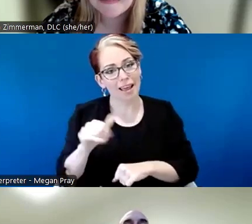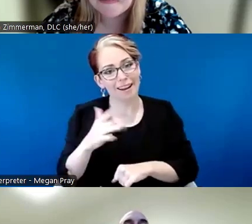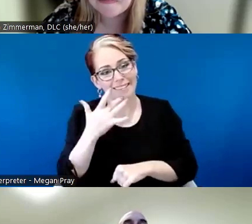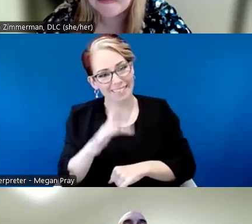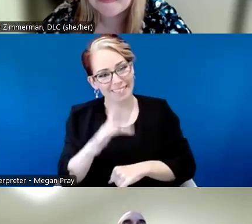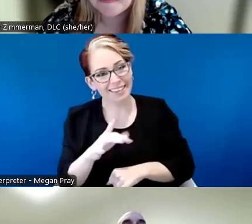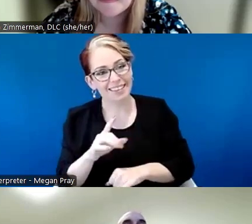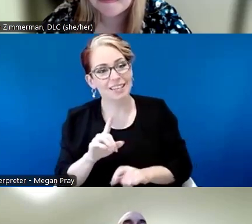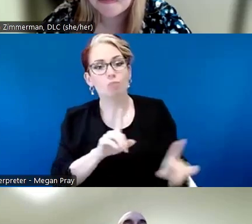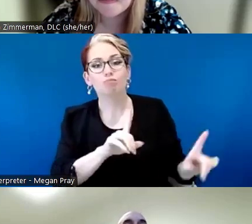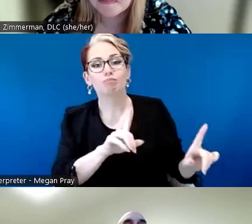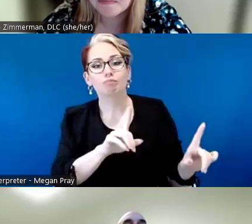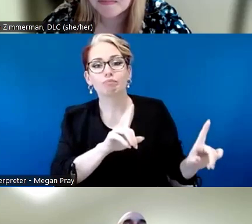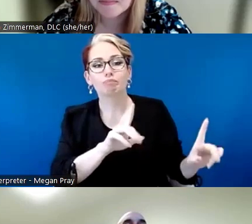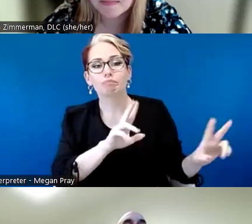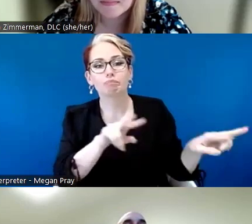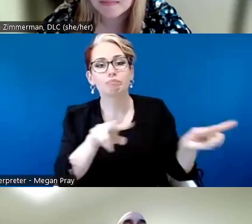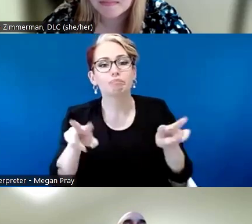survey.